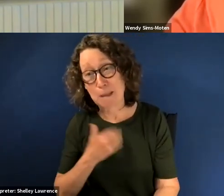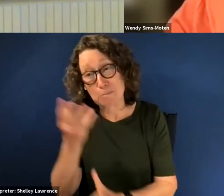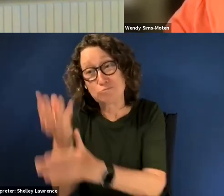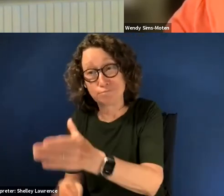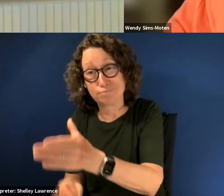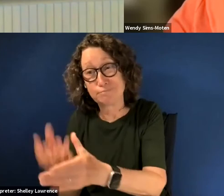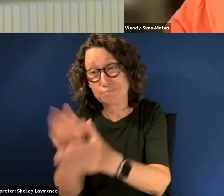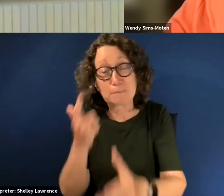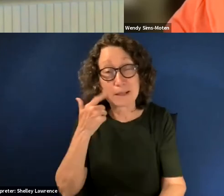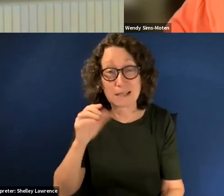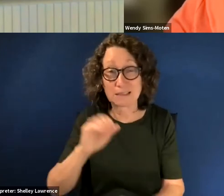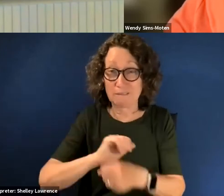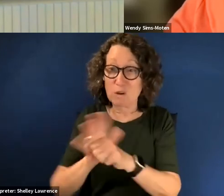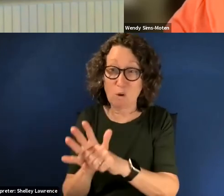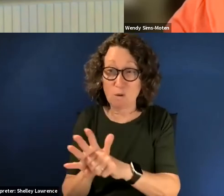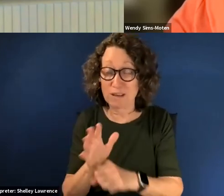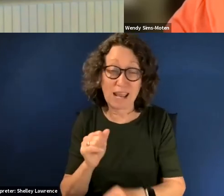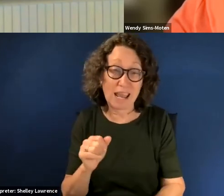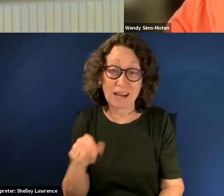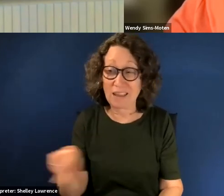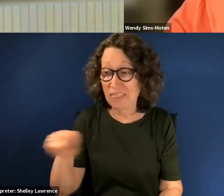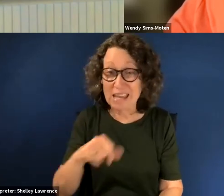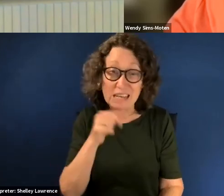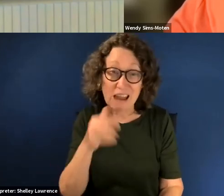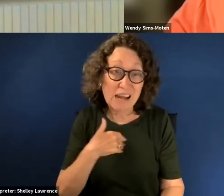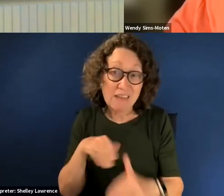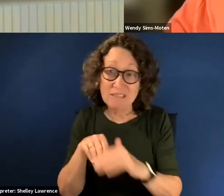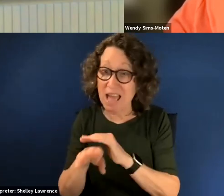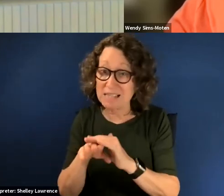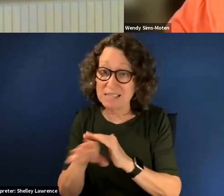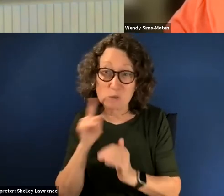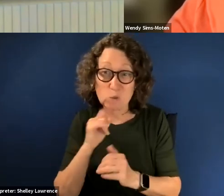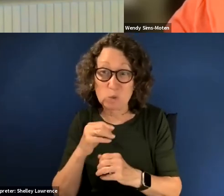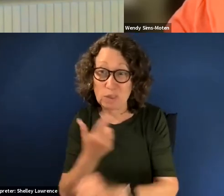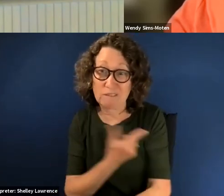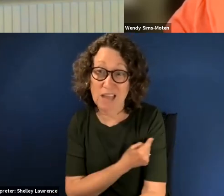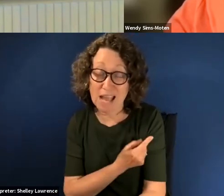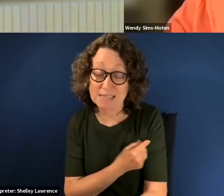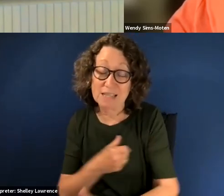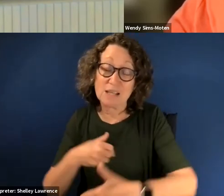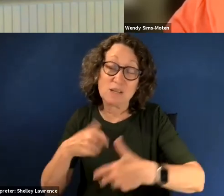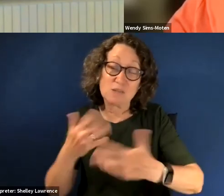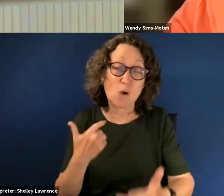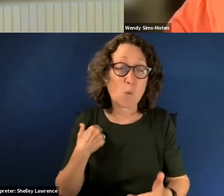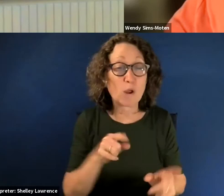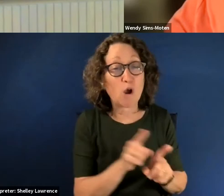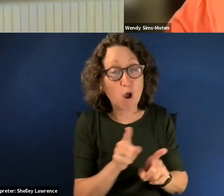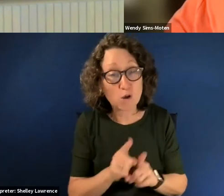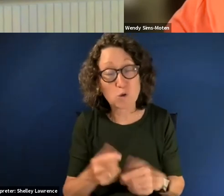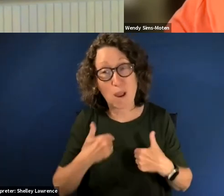of COVID and the fact that they did not have access to the vaccine. So we also have that as a data